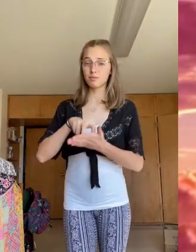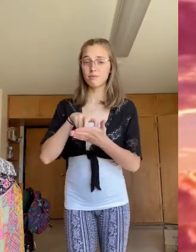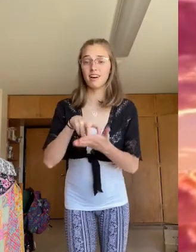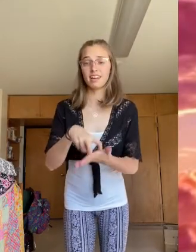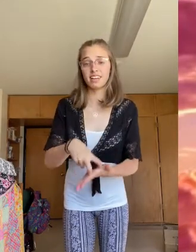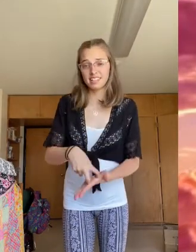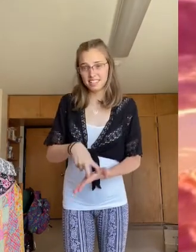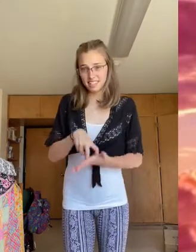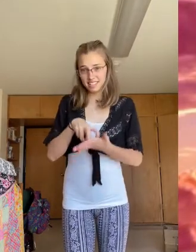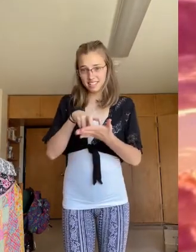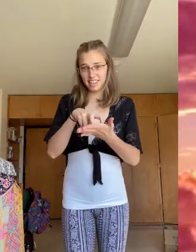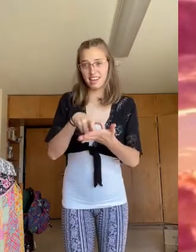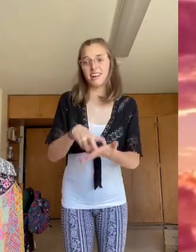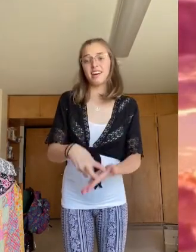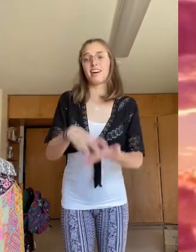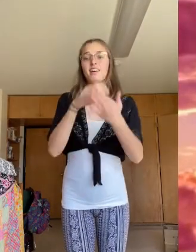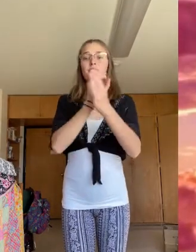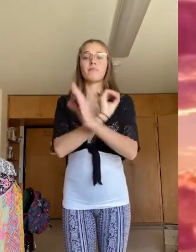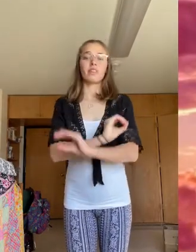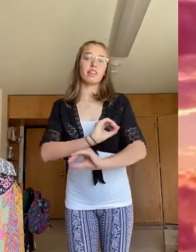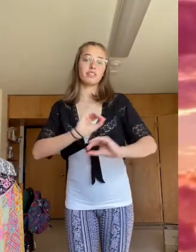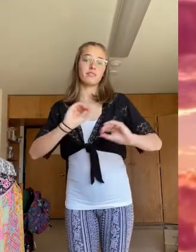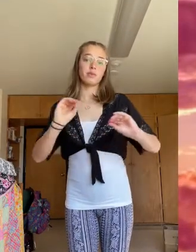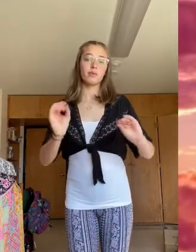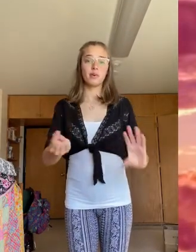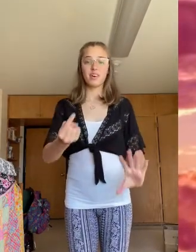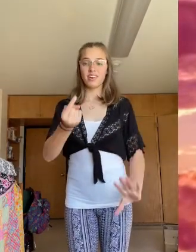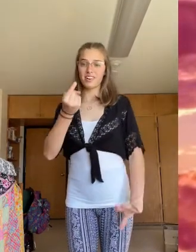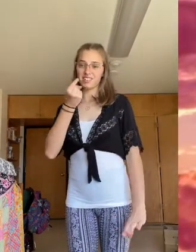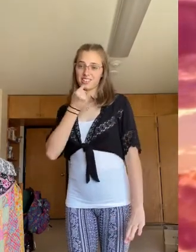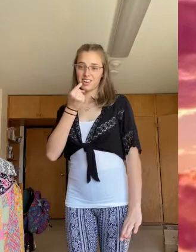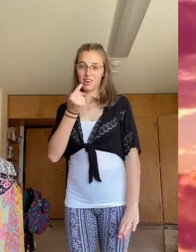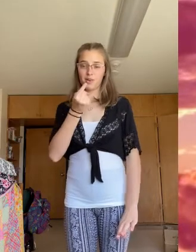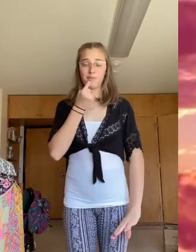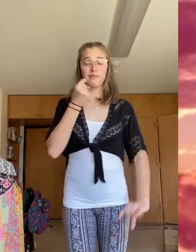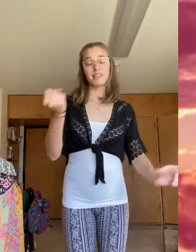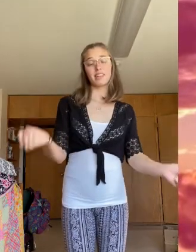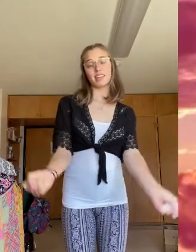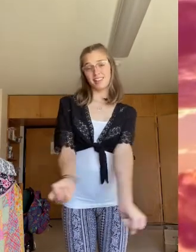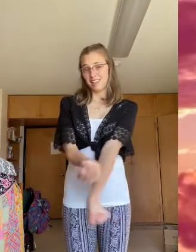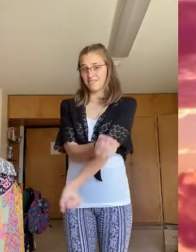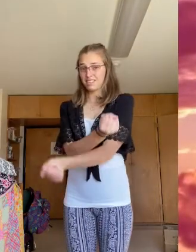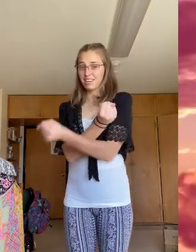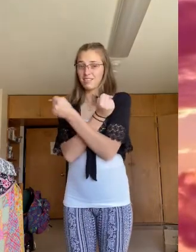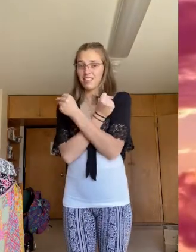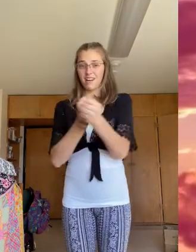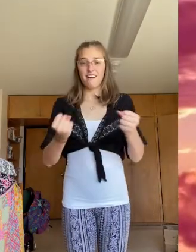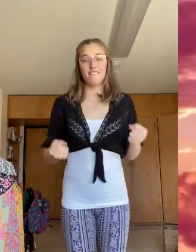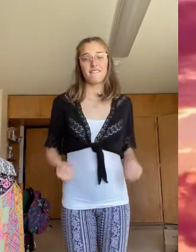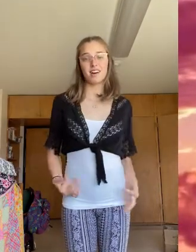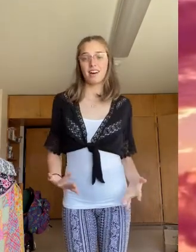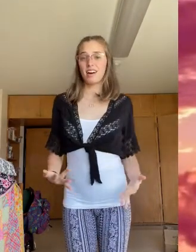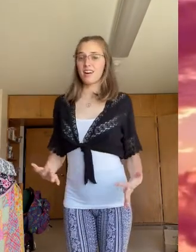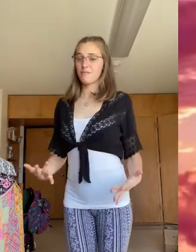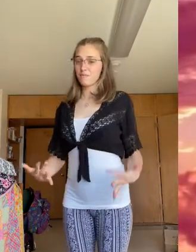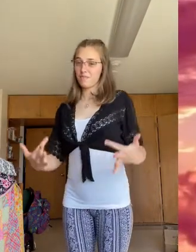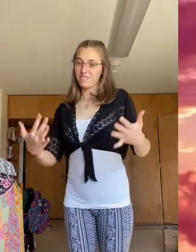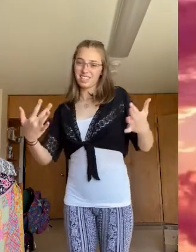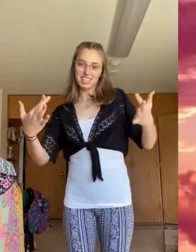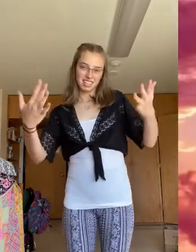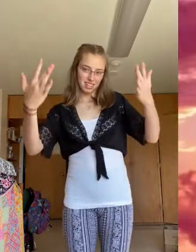to my knees. I am lost for words, so lost in love.